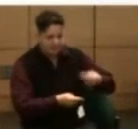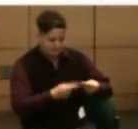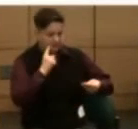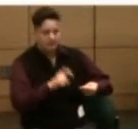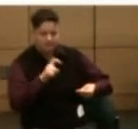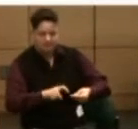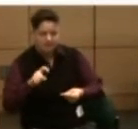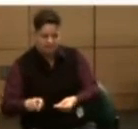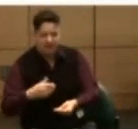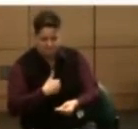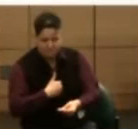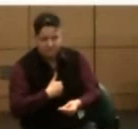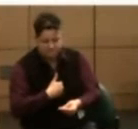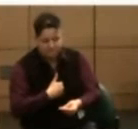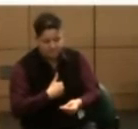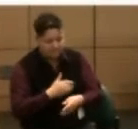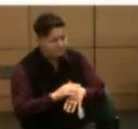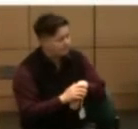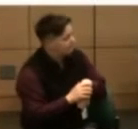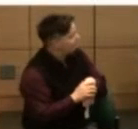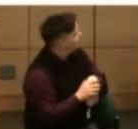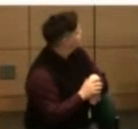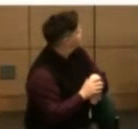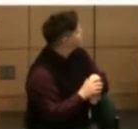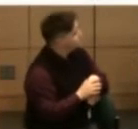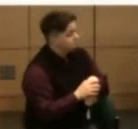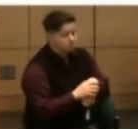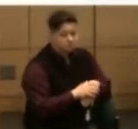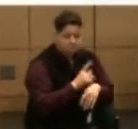And I don't want to ignore this. I'm not going to go into this very much, but